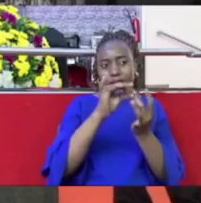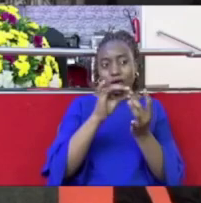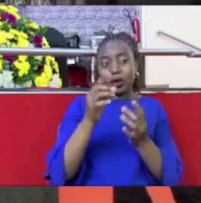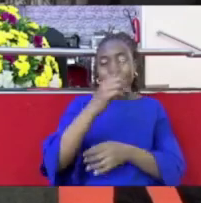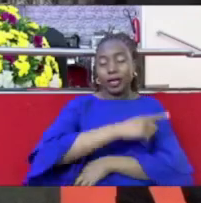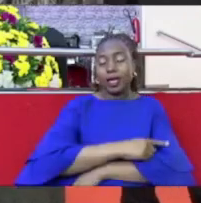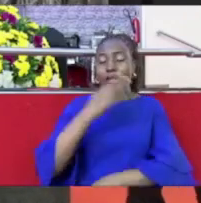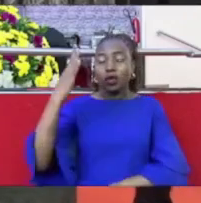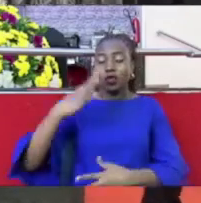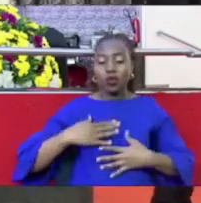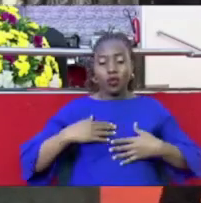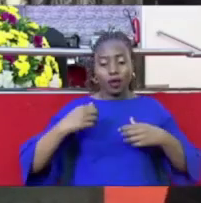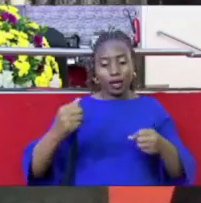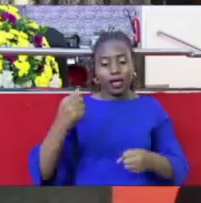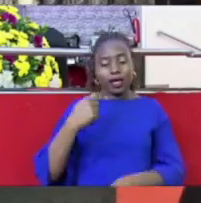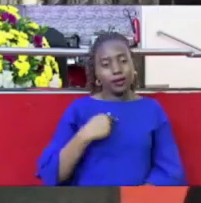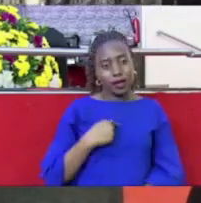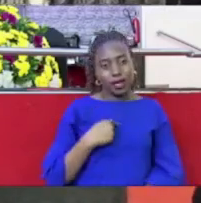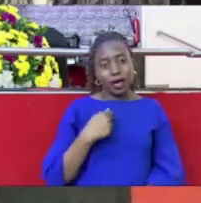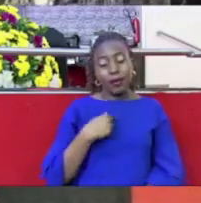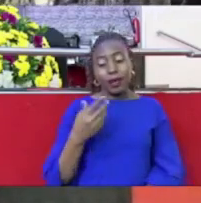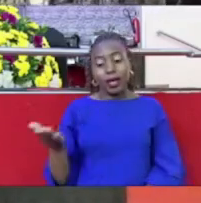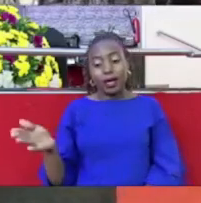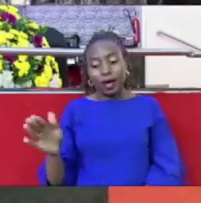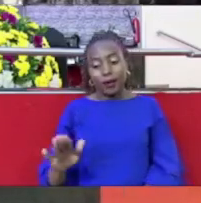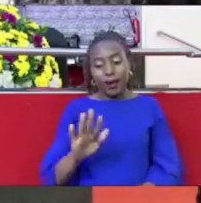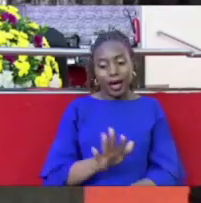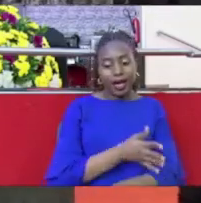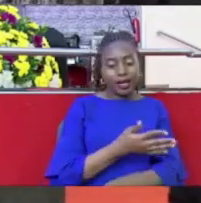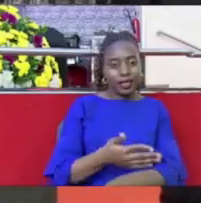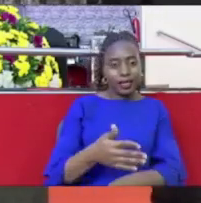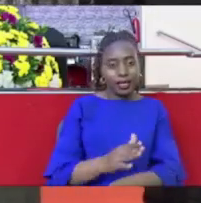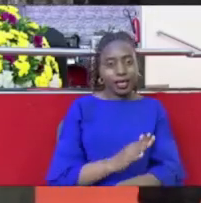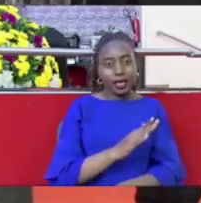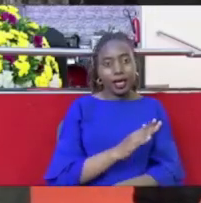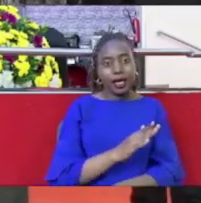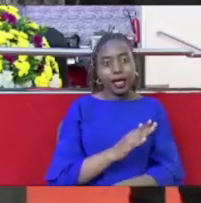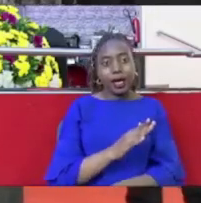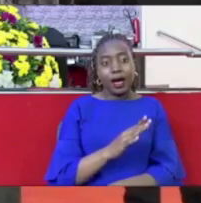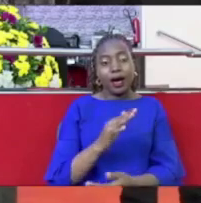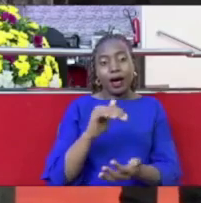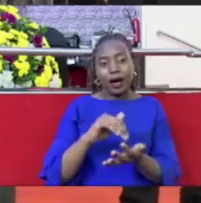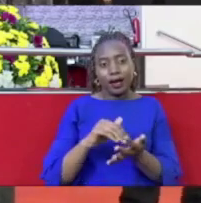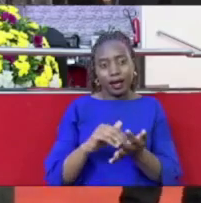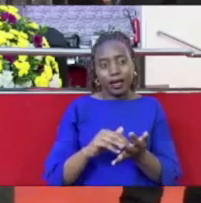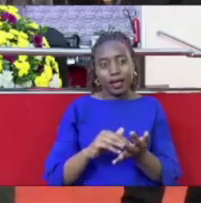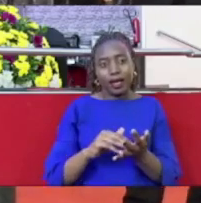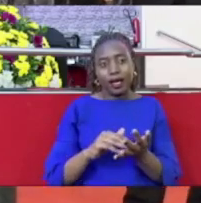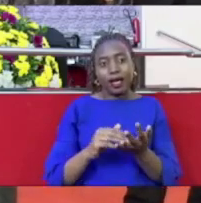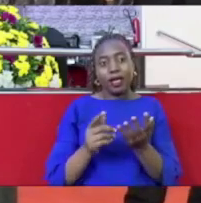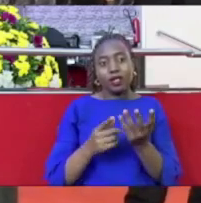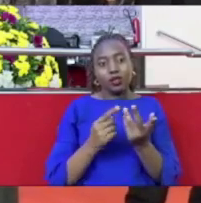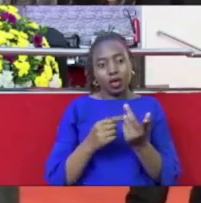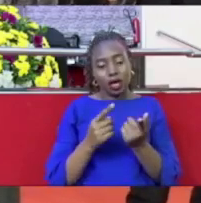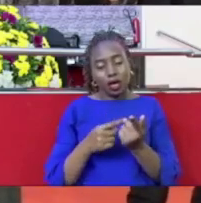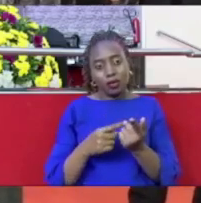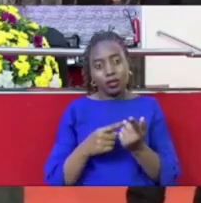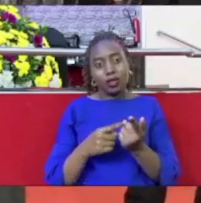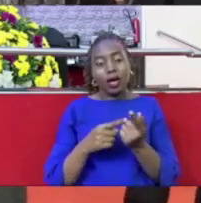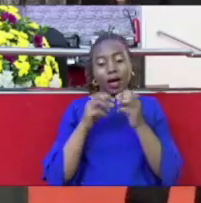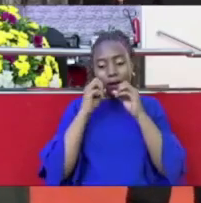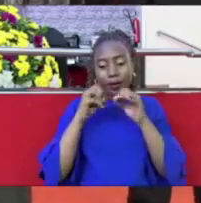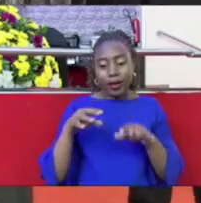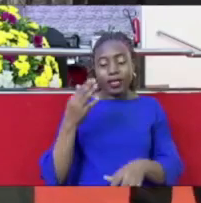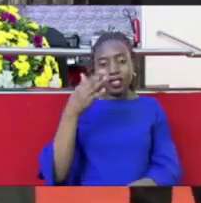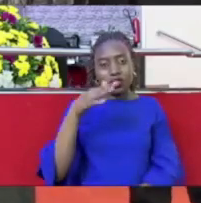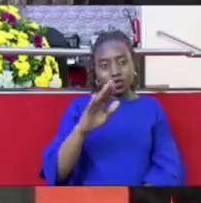song again. Naweza nikarudi nikaimba huo wimbo tena. Count your many blessings, naming them one after the other. Hesabu baraka zako ukizitaja moja